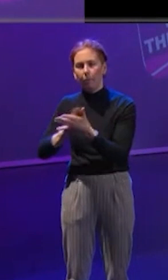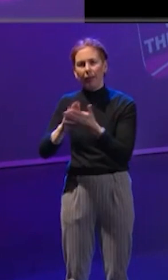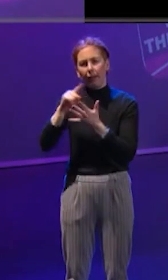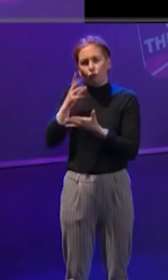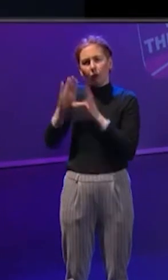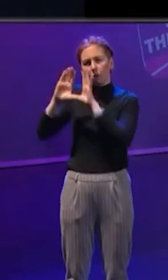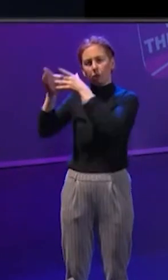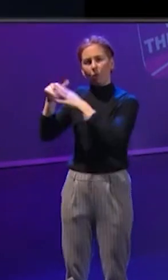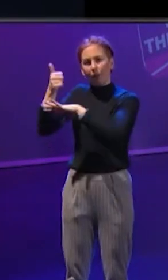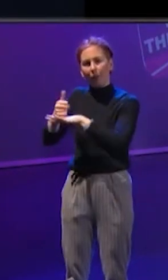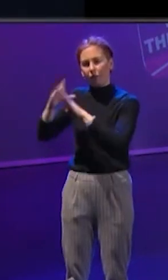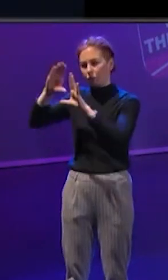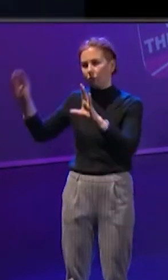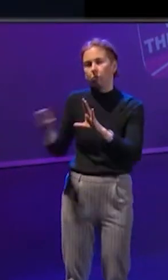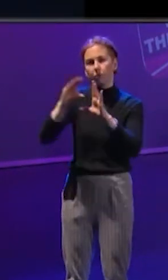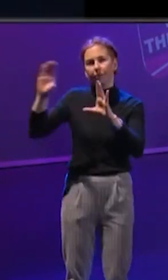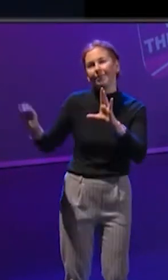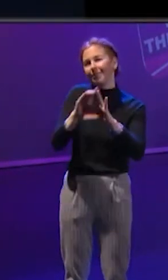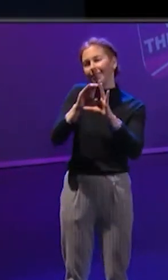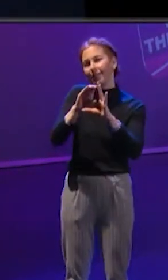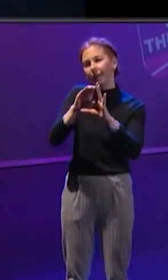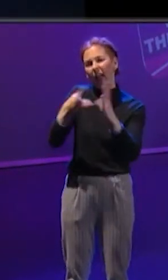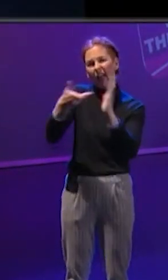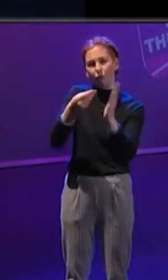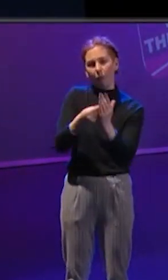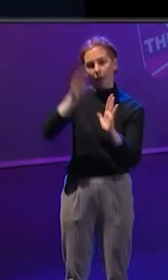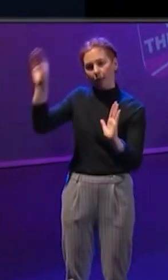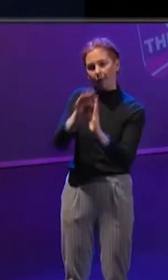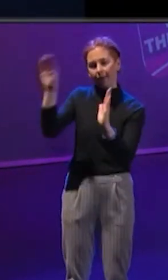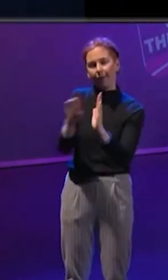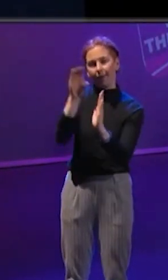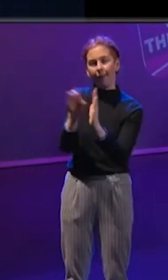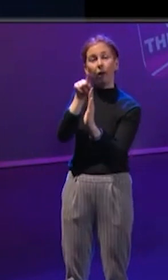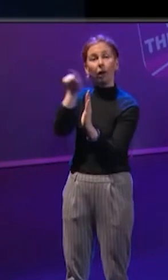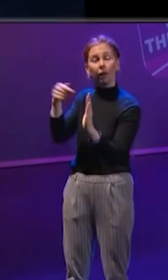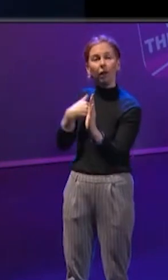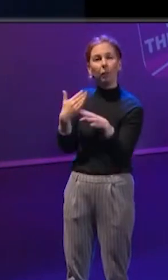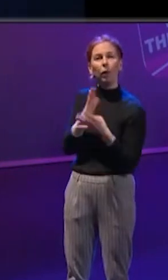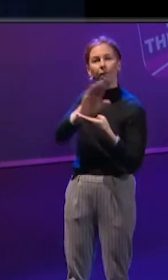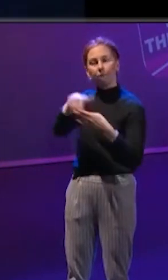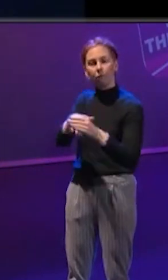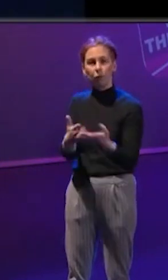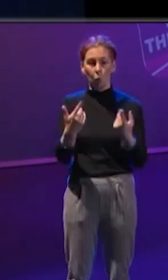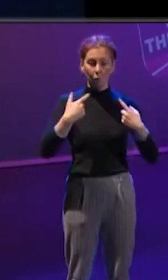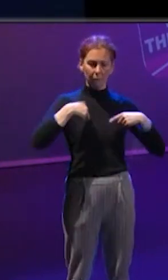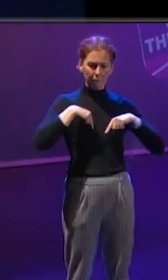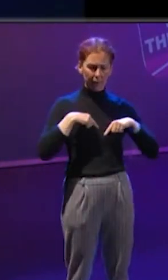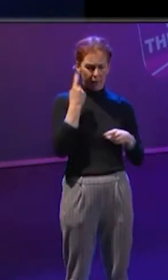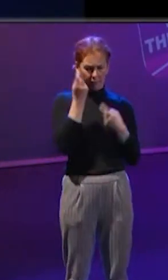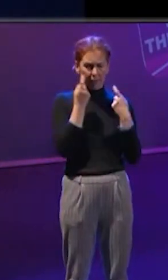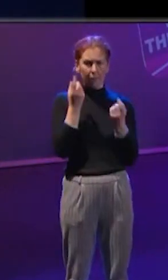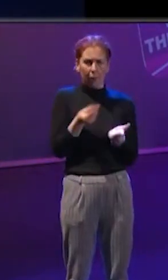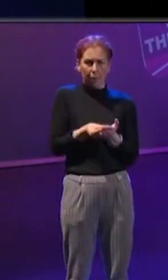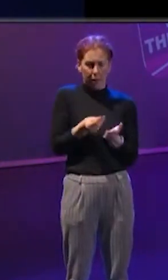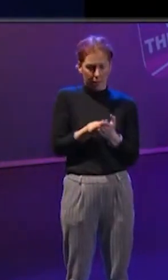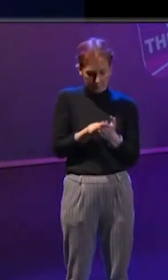So I think primarily for me, when thinking about money, I often think about storytelling. And I think that, you